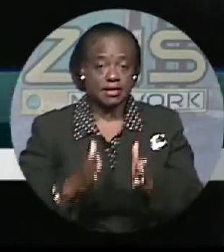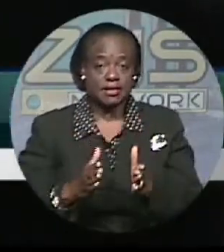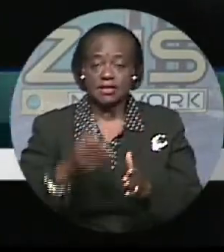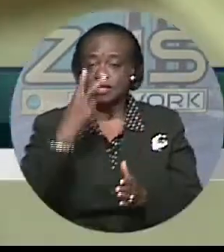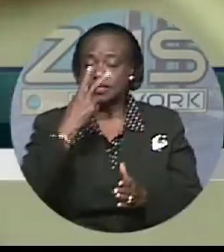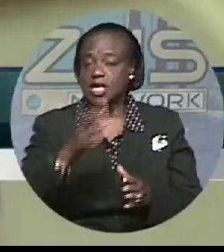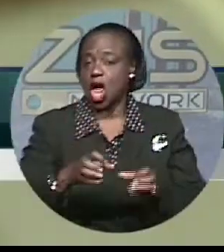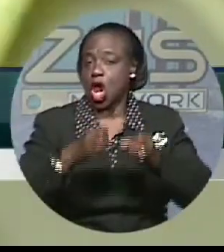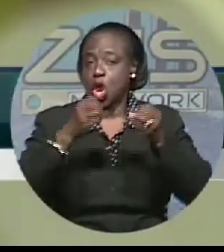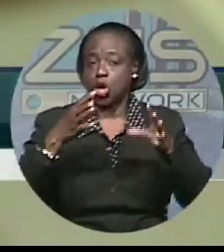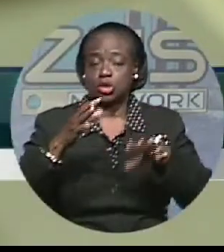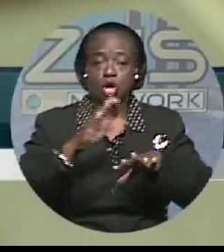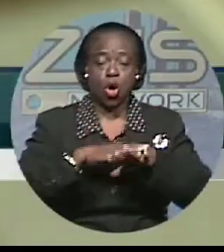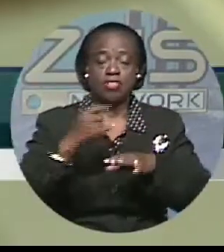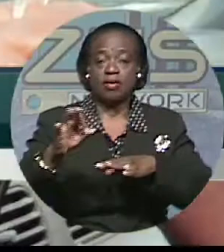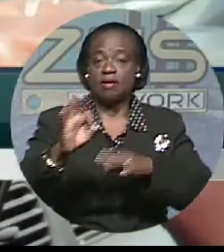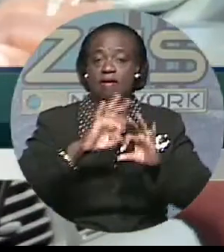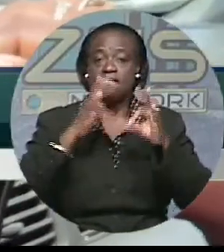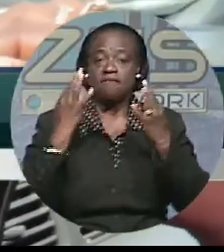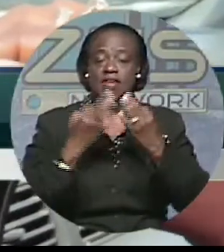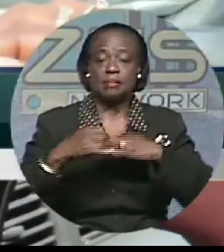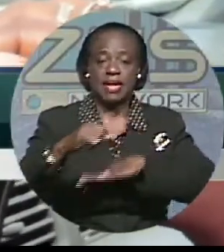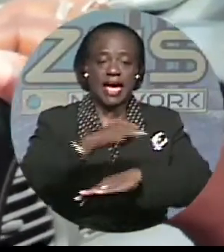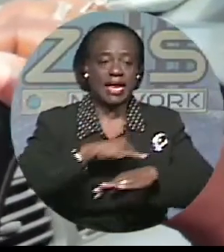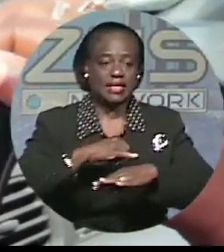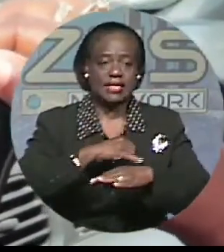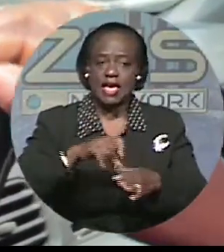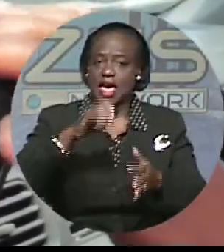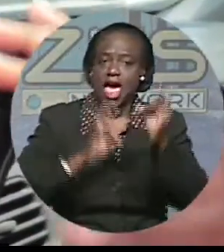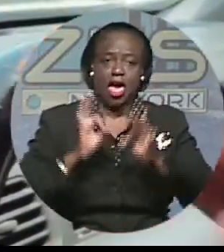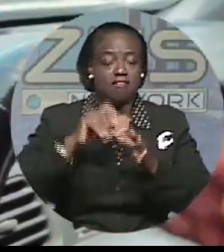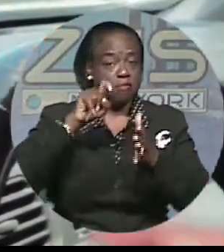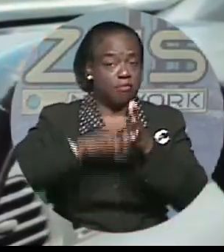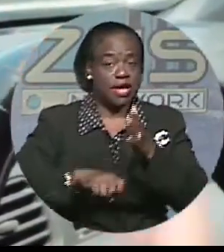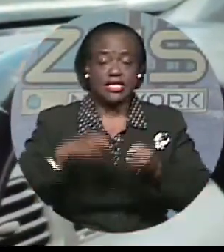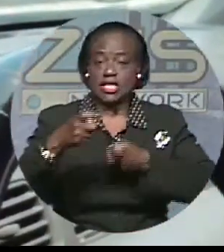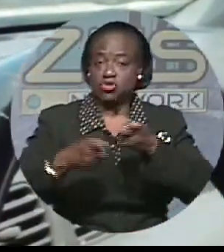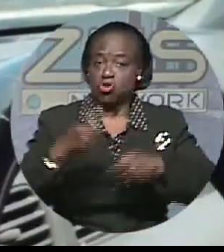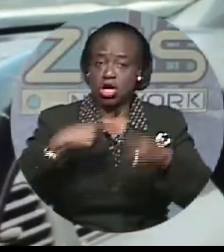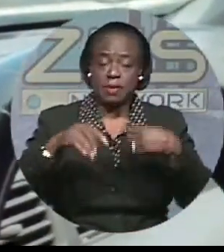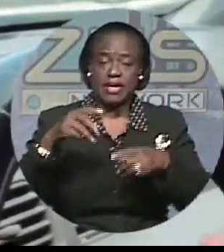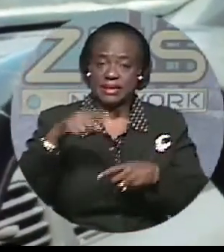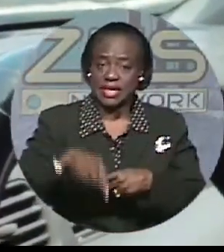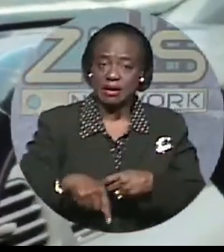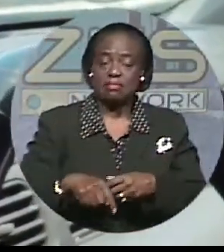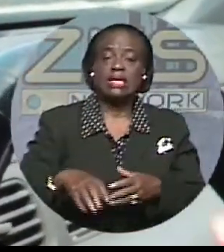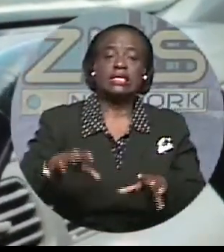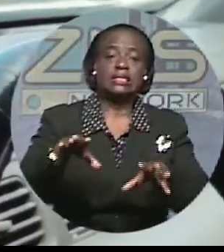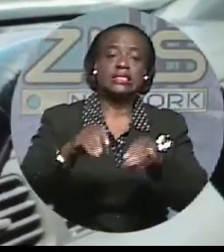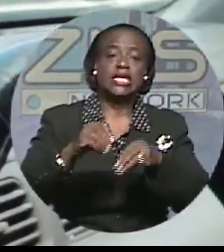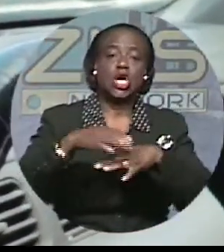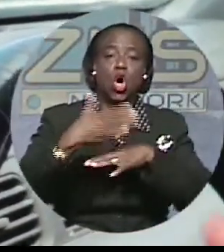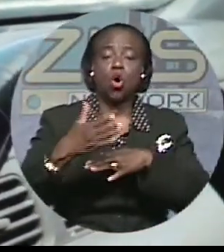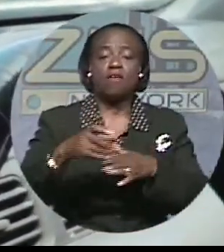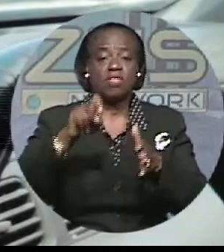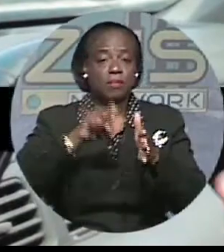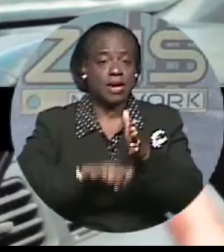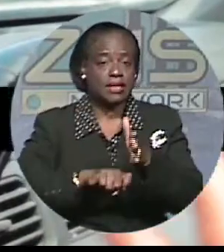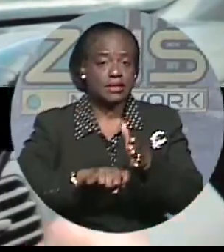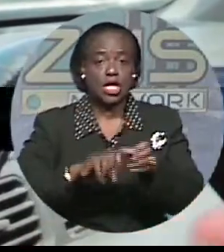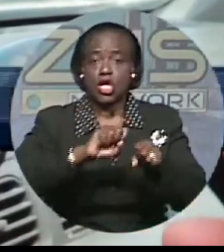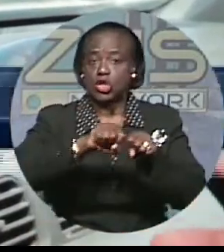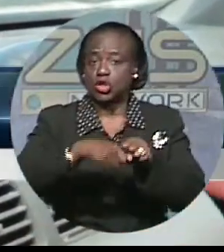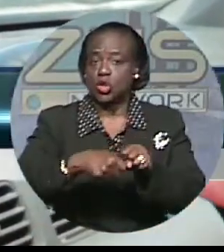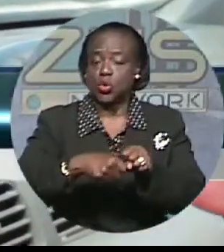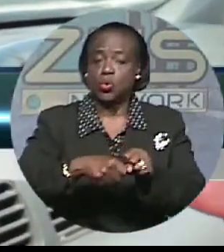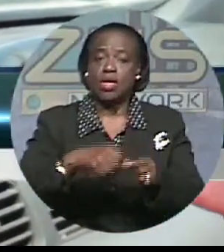that has residents fuming. If price control coming down, they'll take off the prices of stuff so people can know, so price control